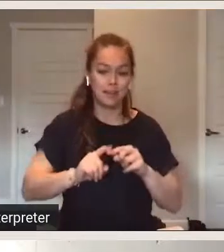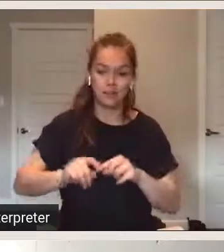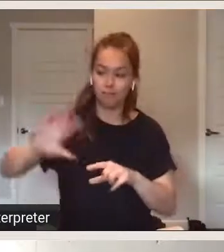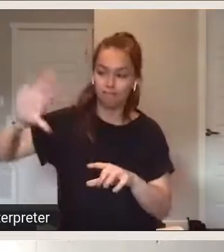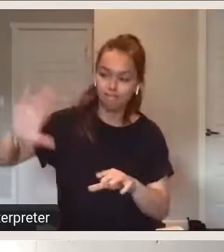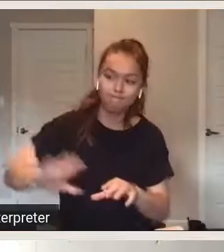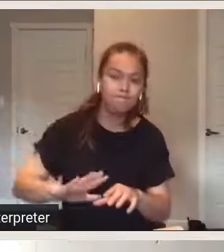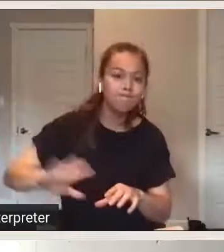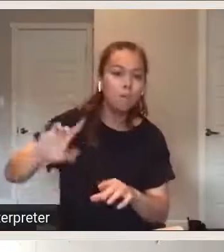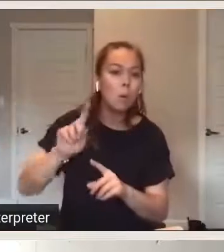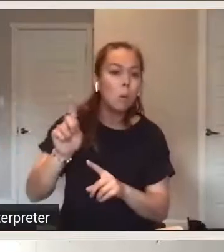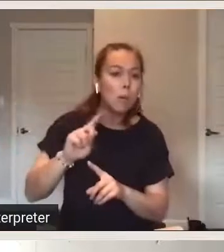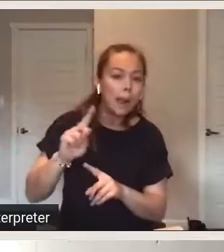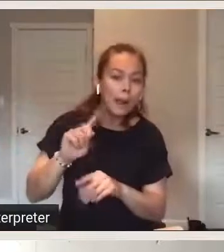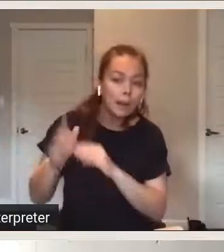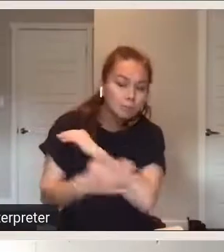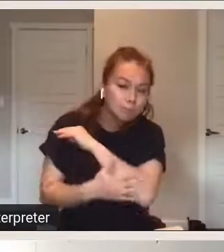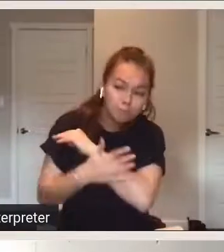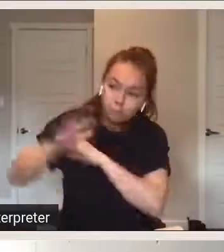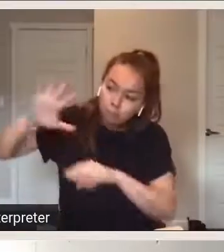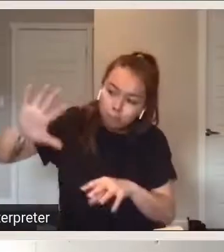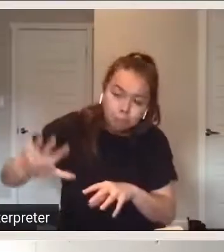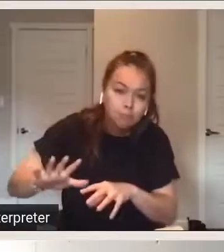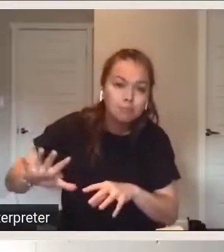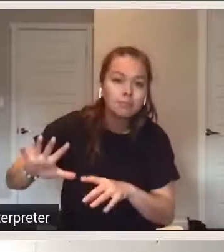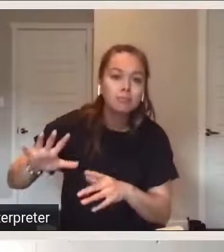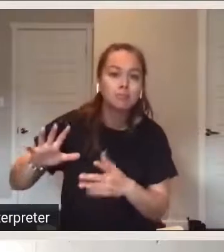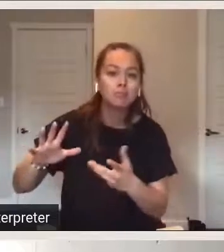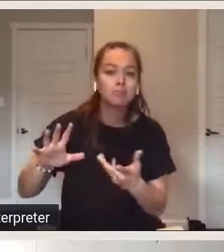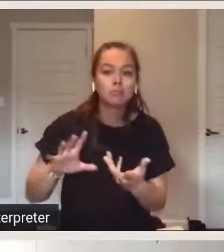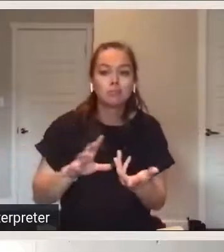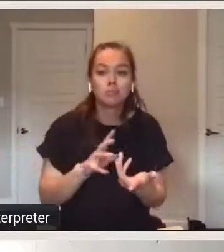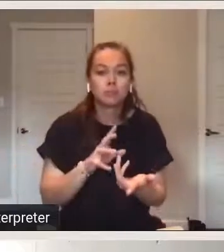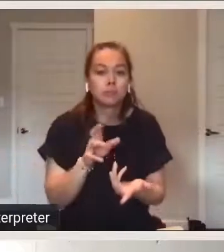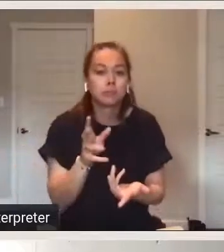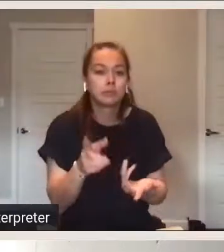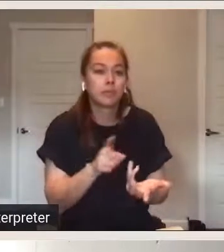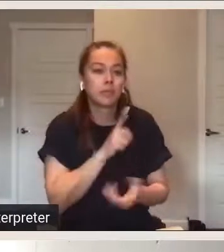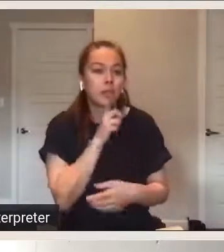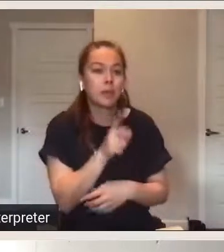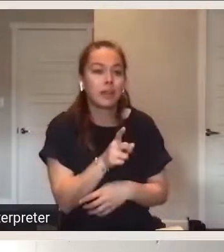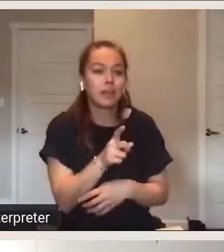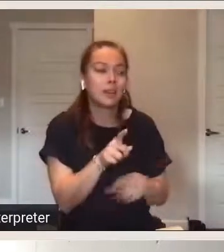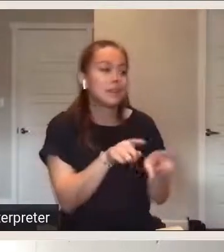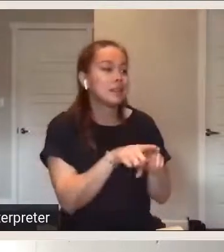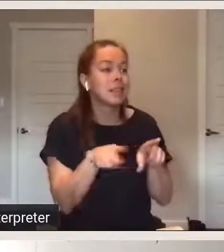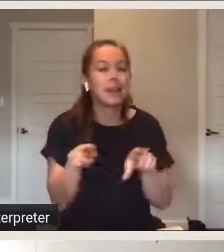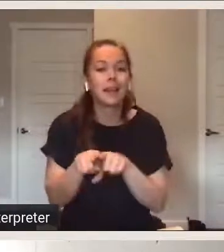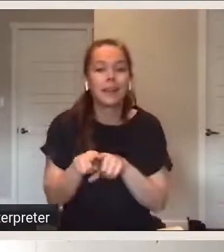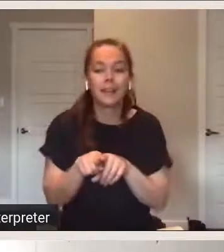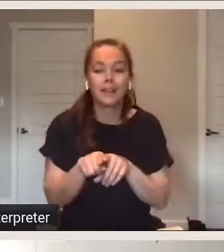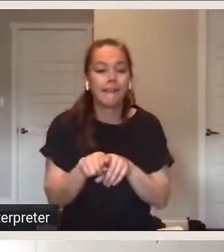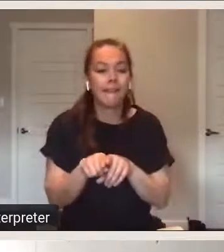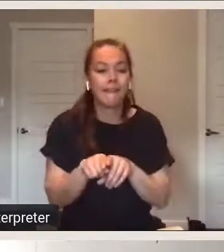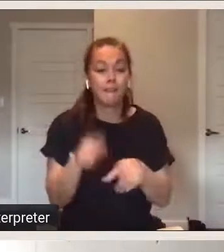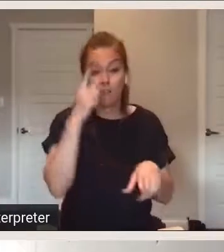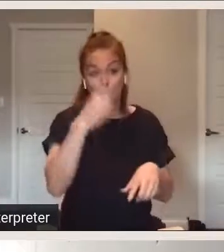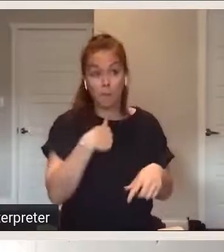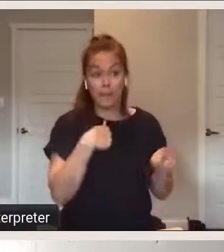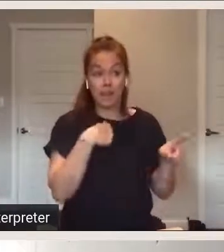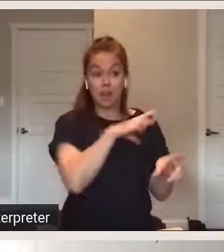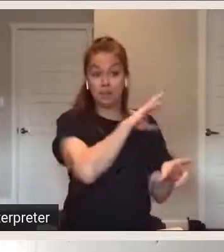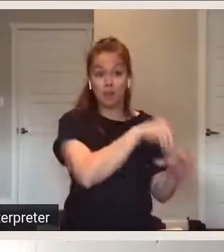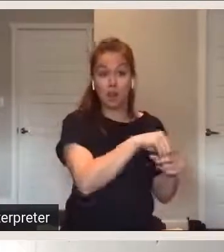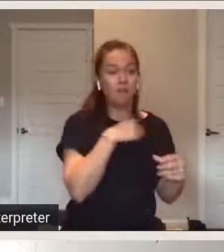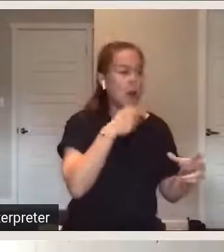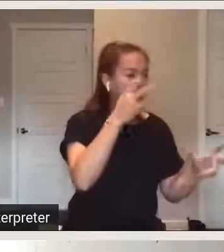it. It was kind of a play on like 90s Philippine horror films that I watched. And